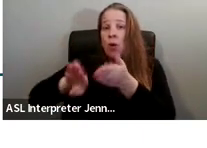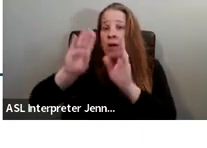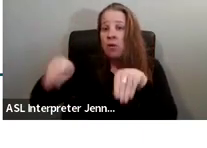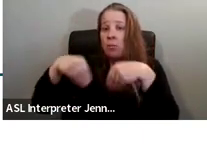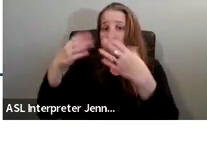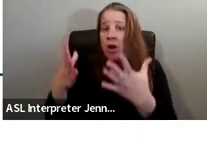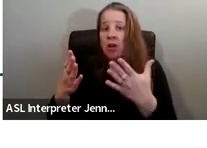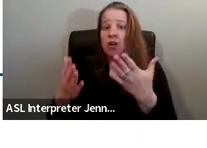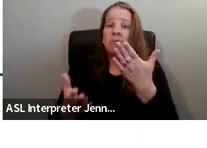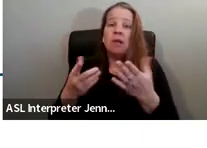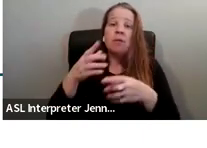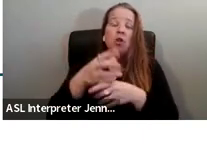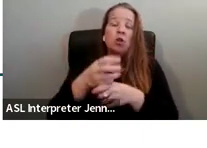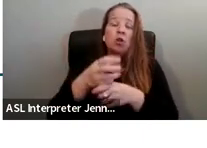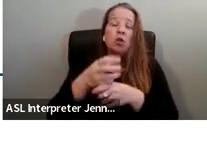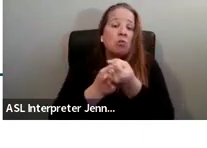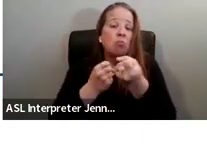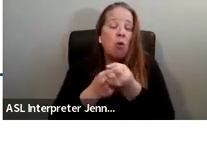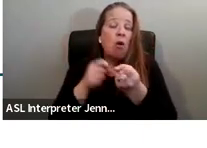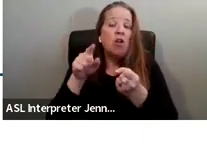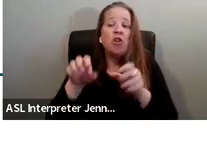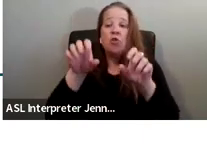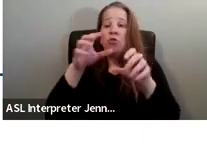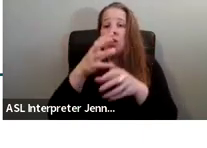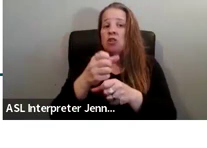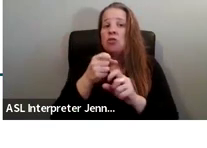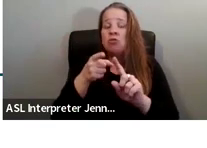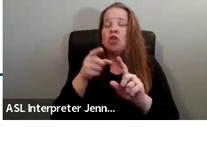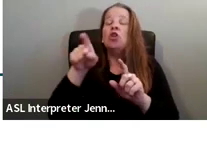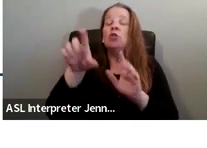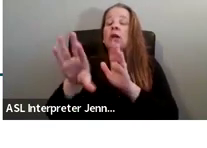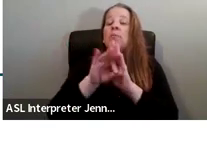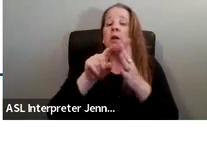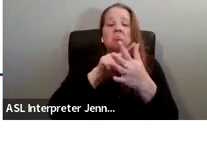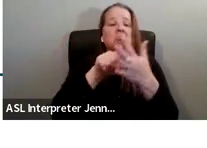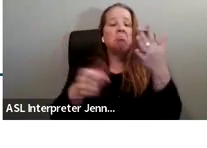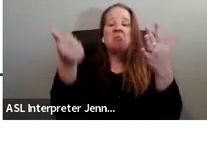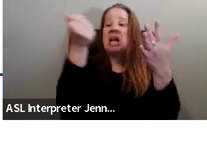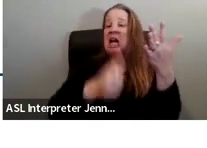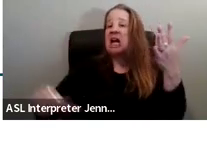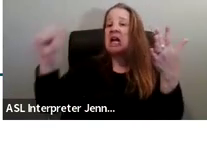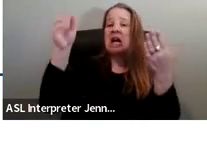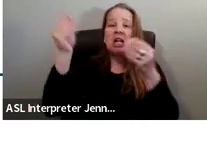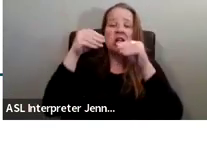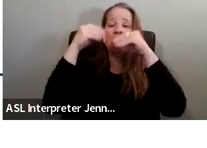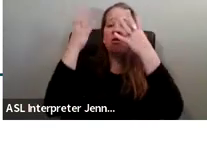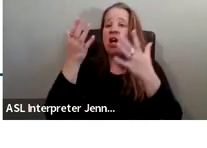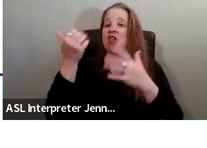receiving supports, you can choose from any willing and qualified provider all the time and change your providers.